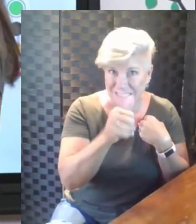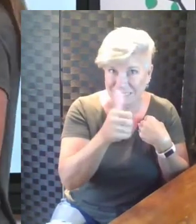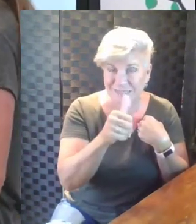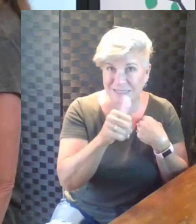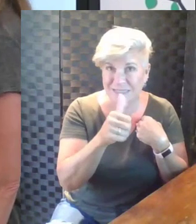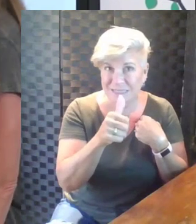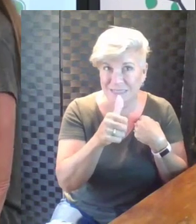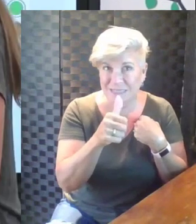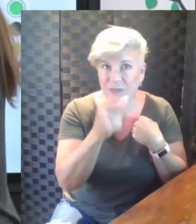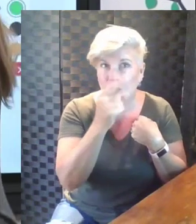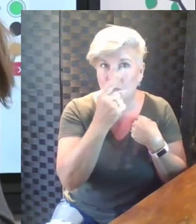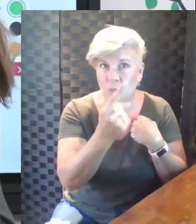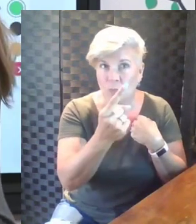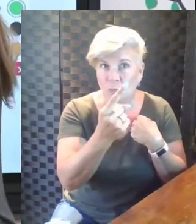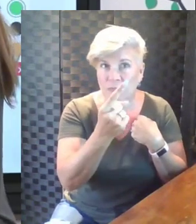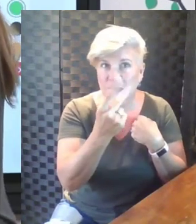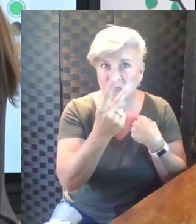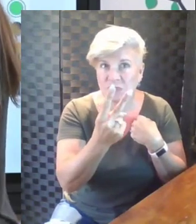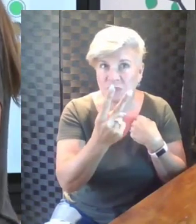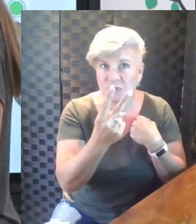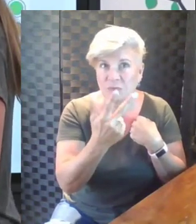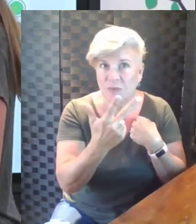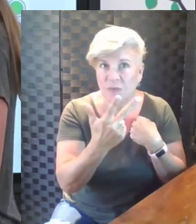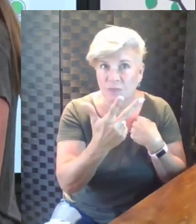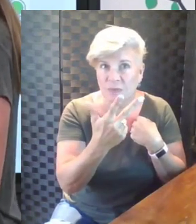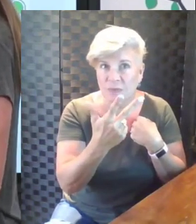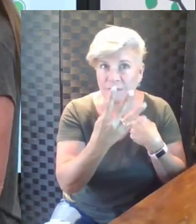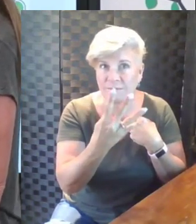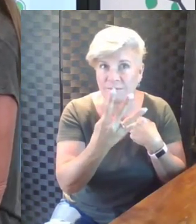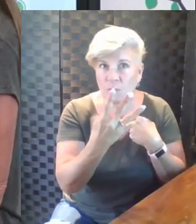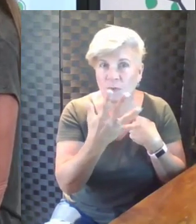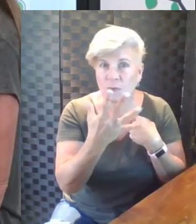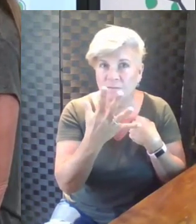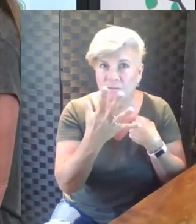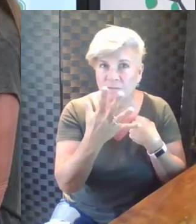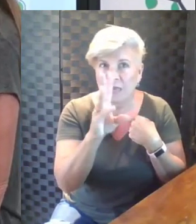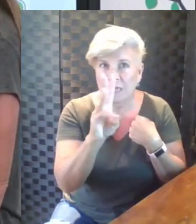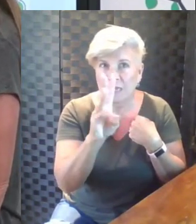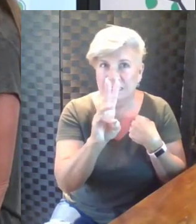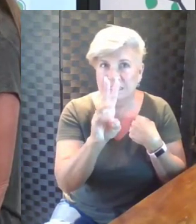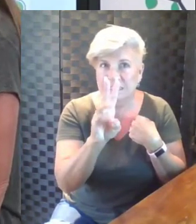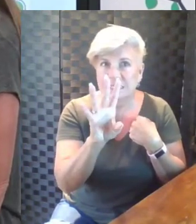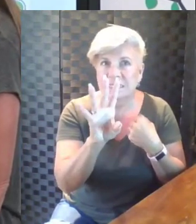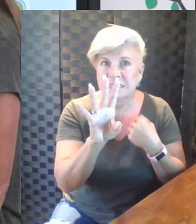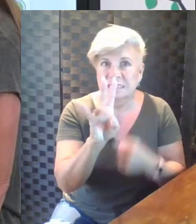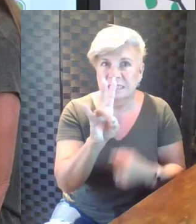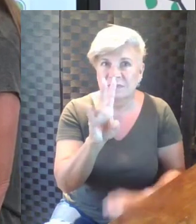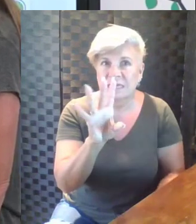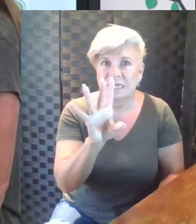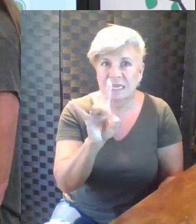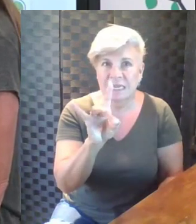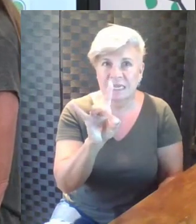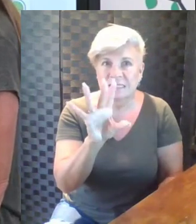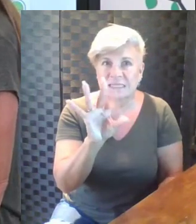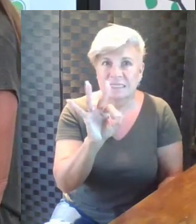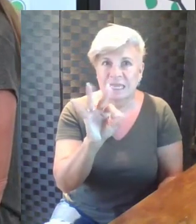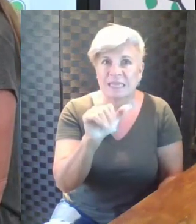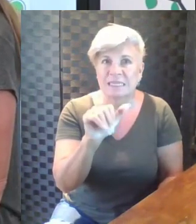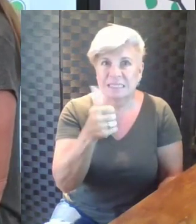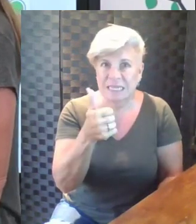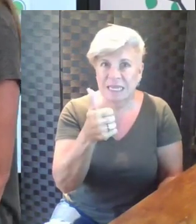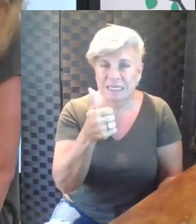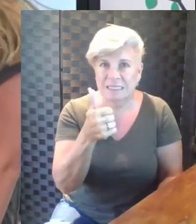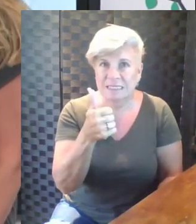10. And let's count them again. 1, 2, 3, 4, 5, 6, 7, 8,